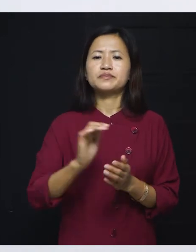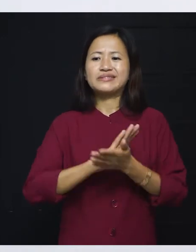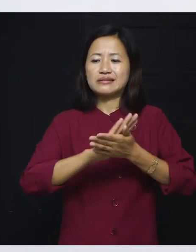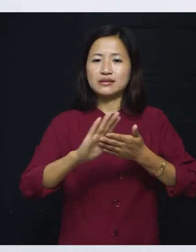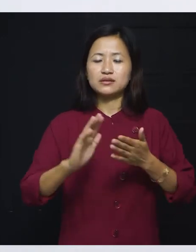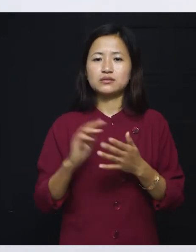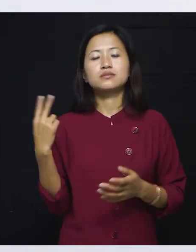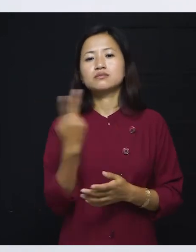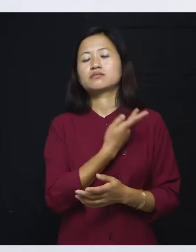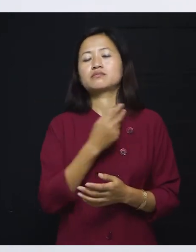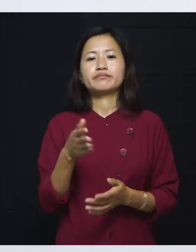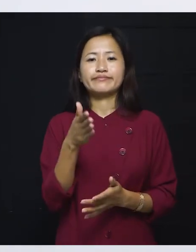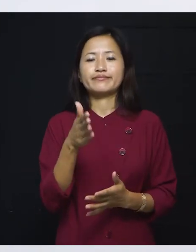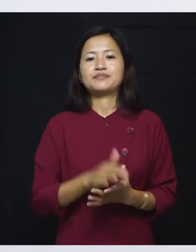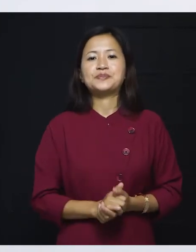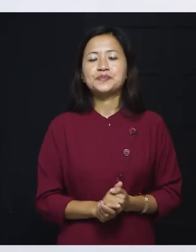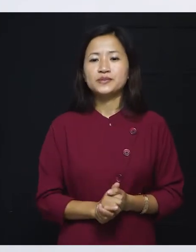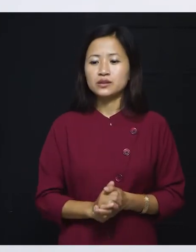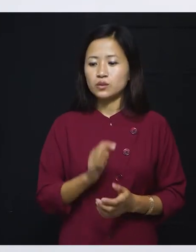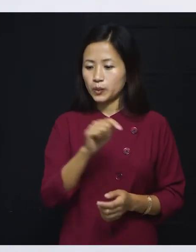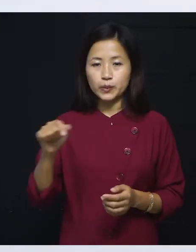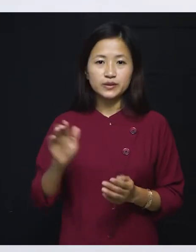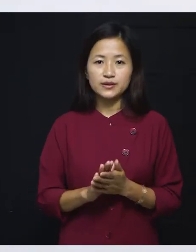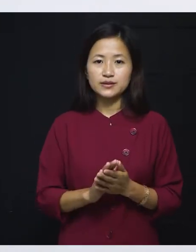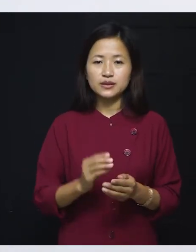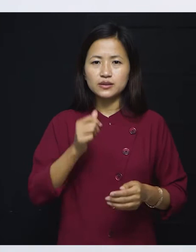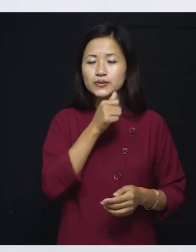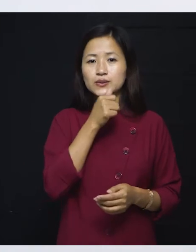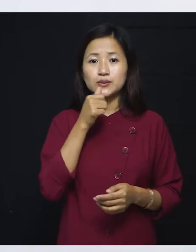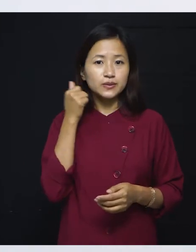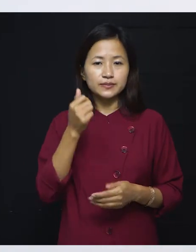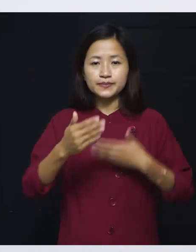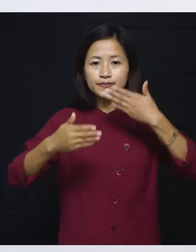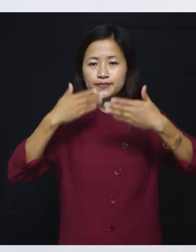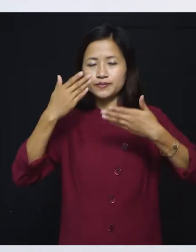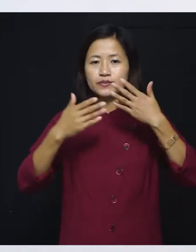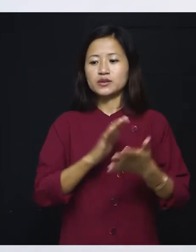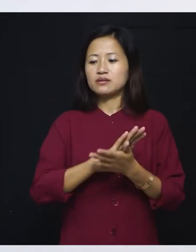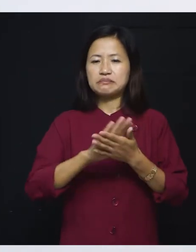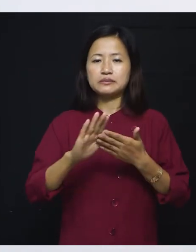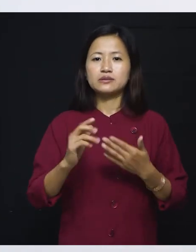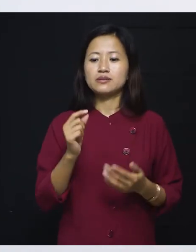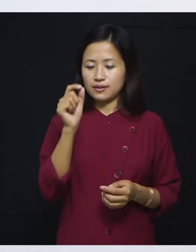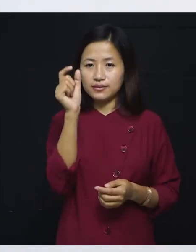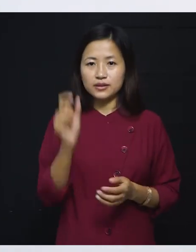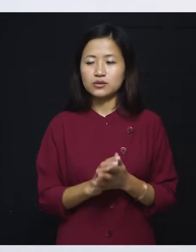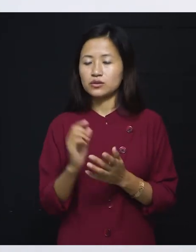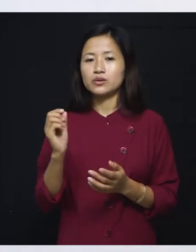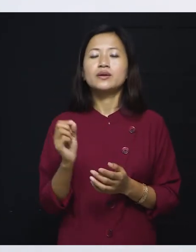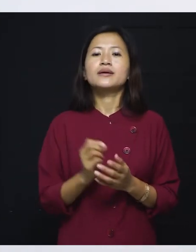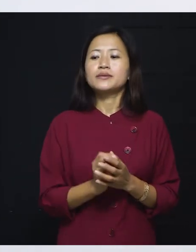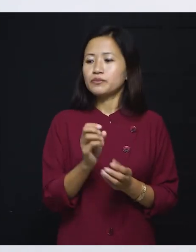clear to us, okay? Which has a sweet fragrance is not complete unless you bring the word the rose